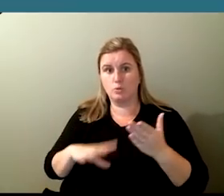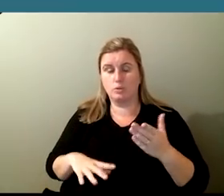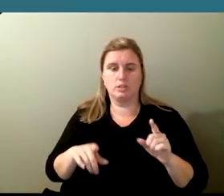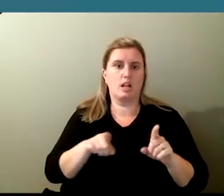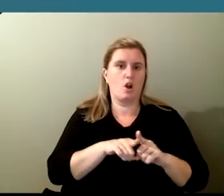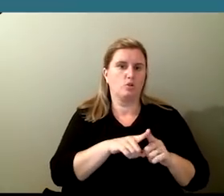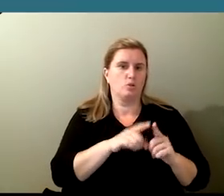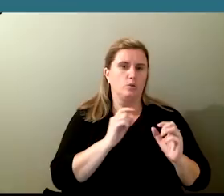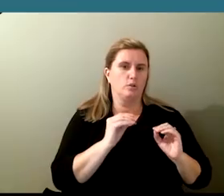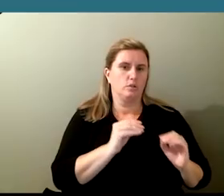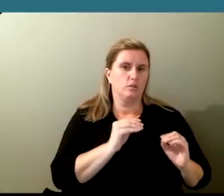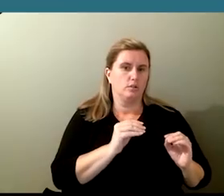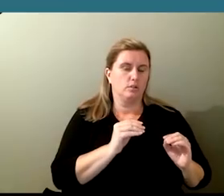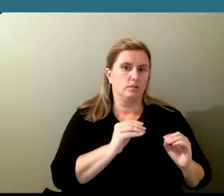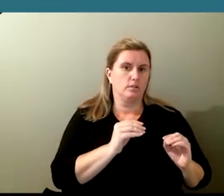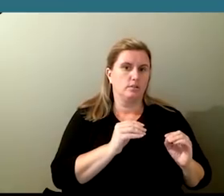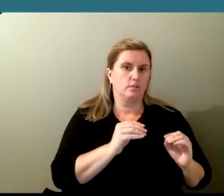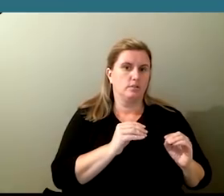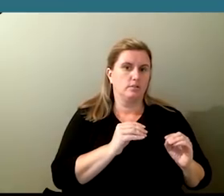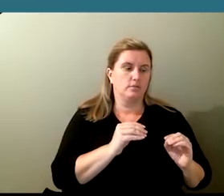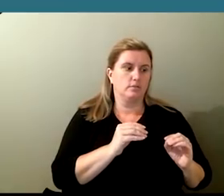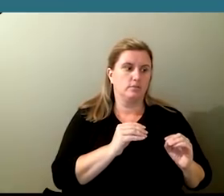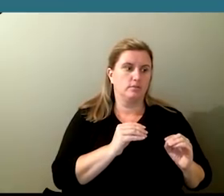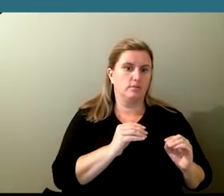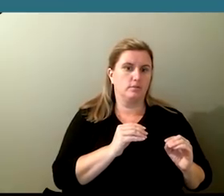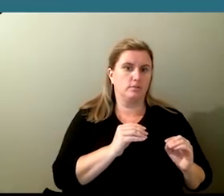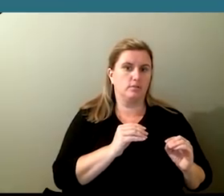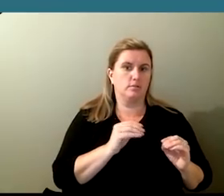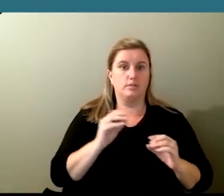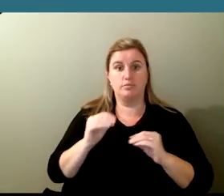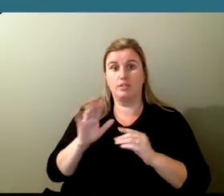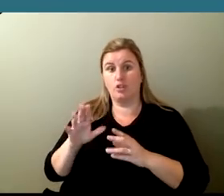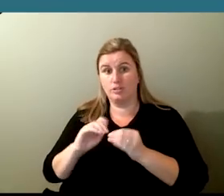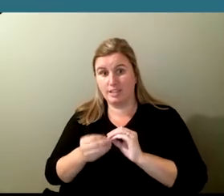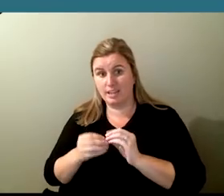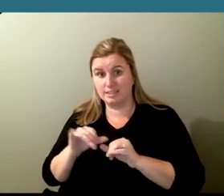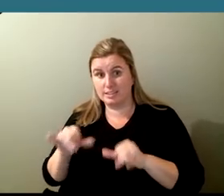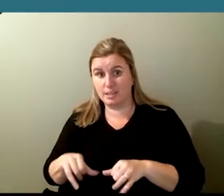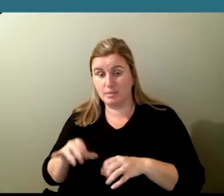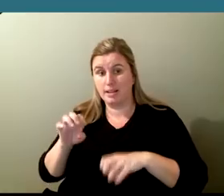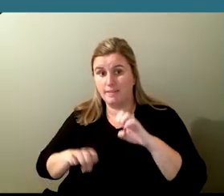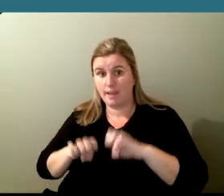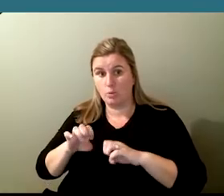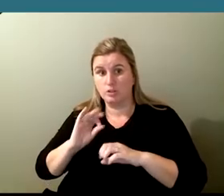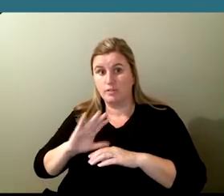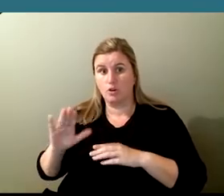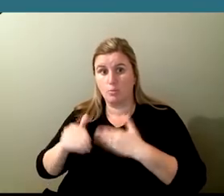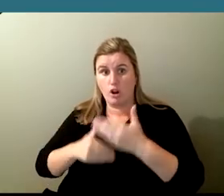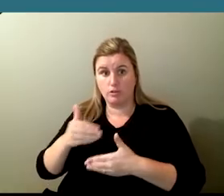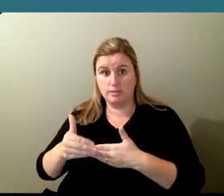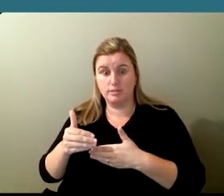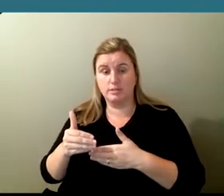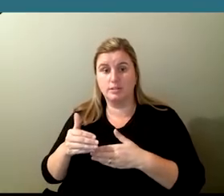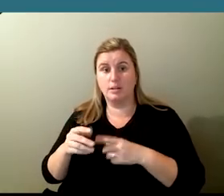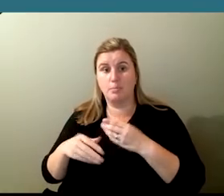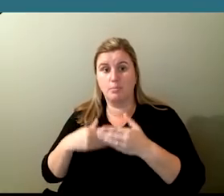also be on top of their data systems and the evaluation of progress, for